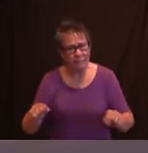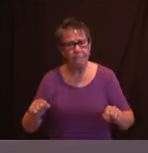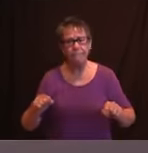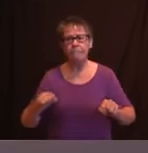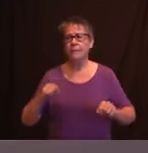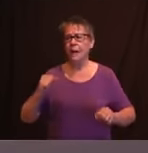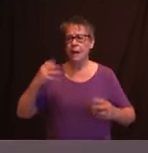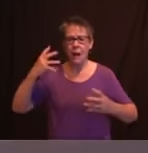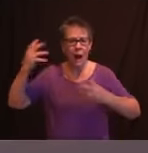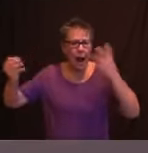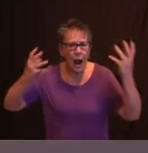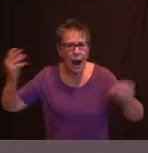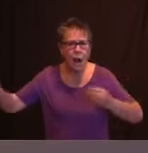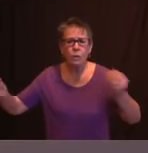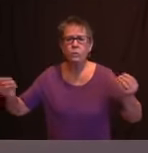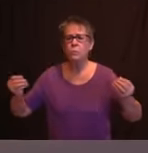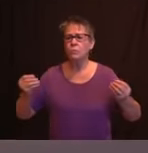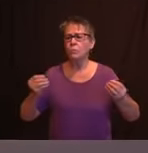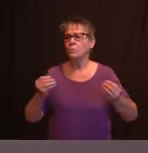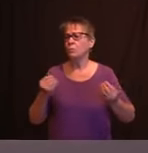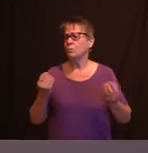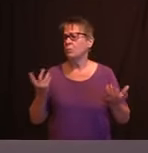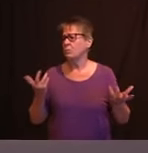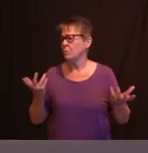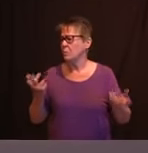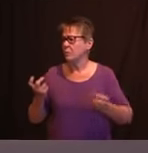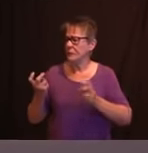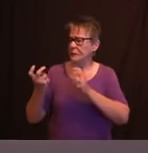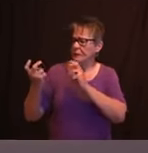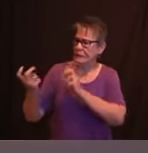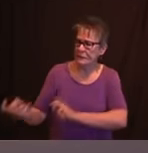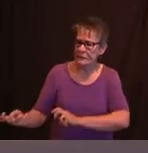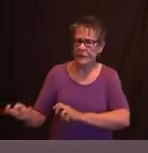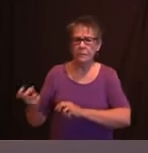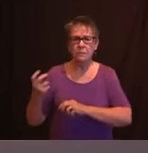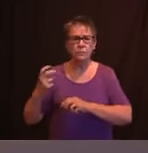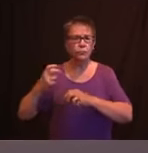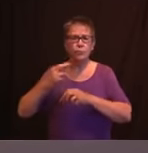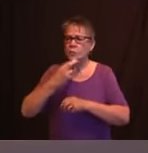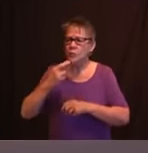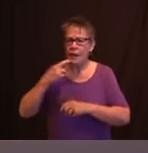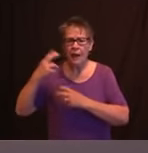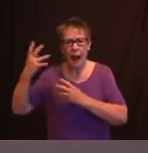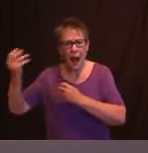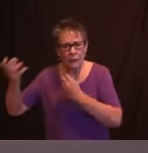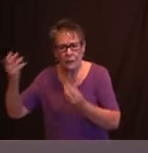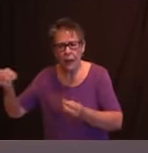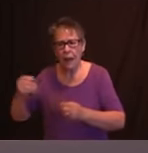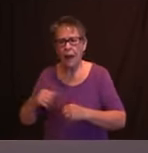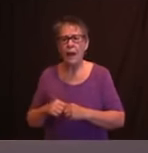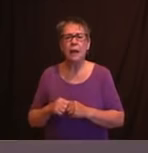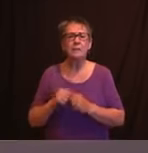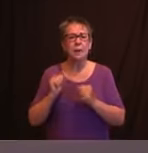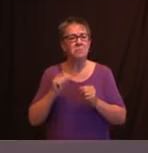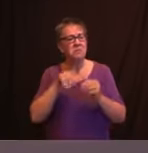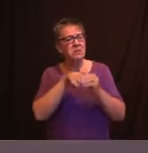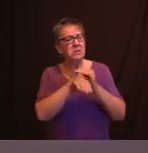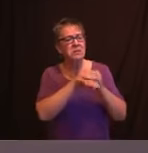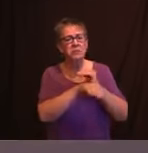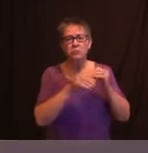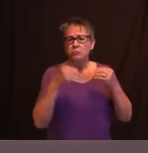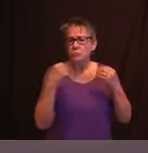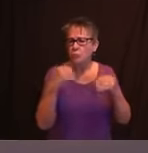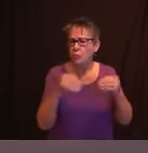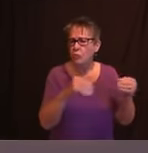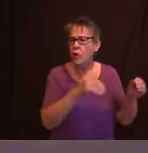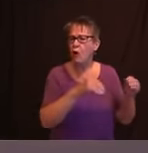a non-essential retail shop. I mean, I don't have any window into Pennsylvania, but we're working through a